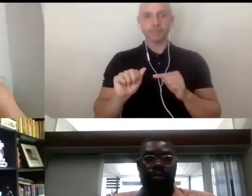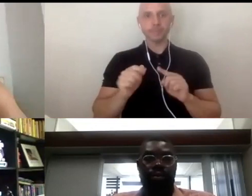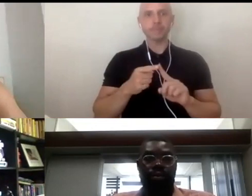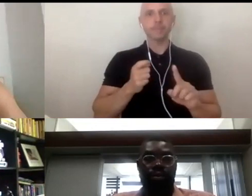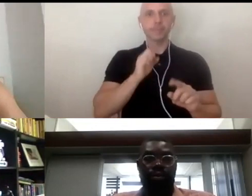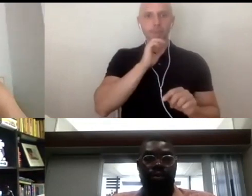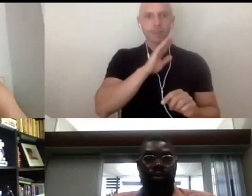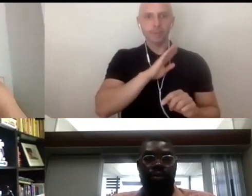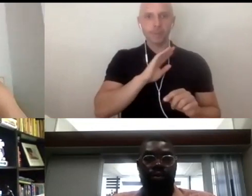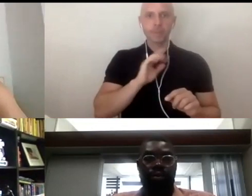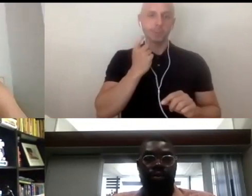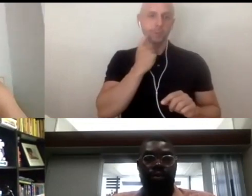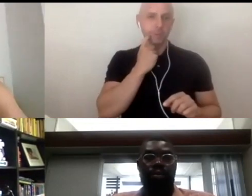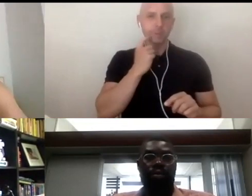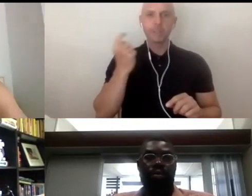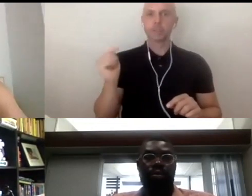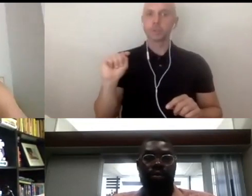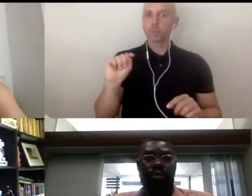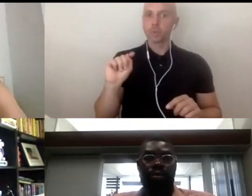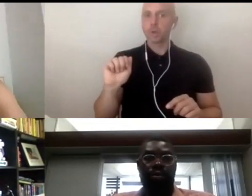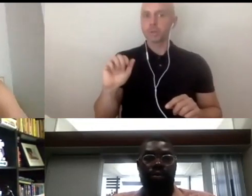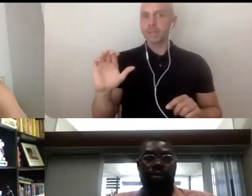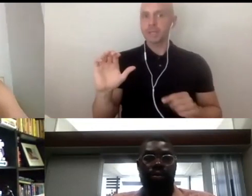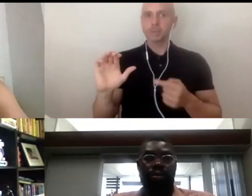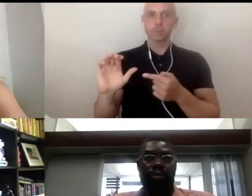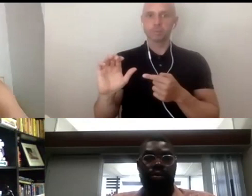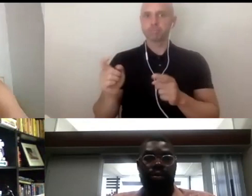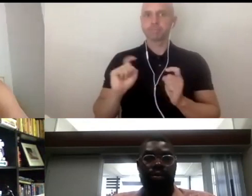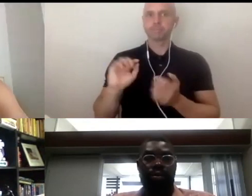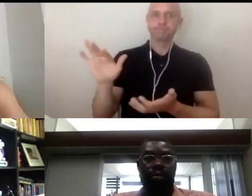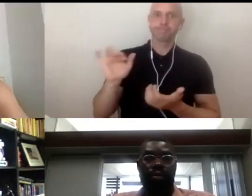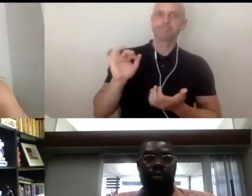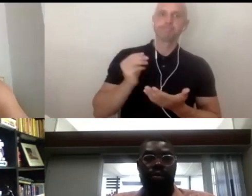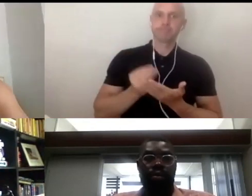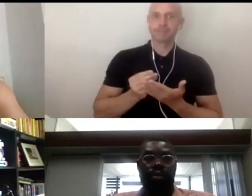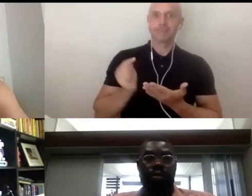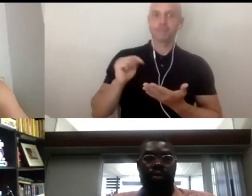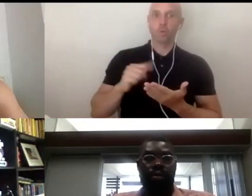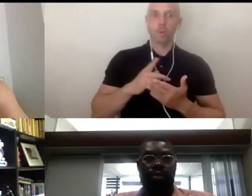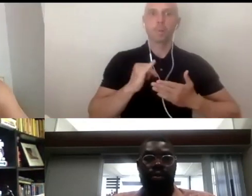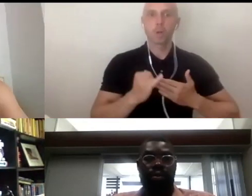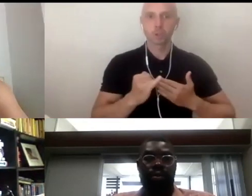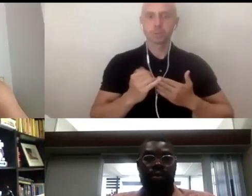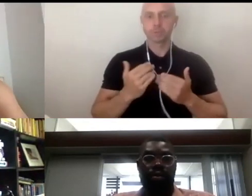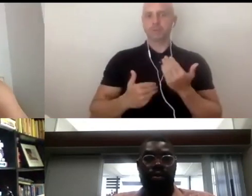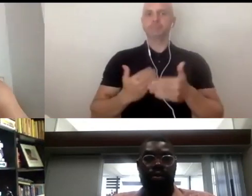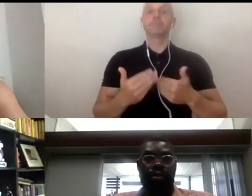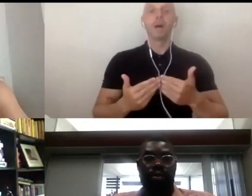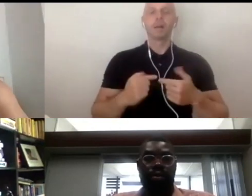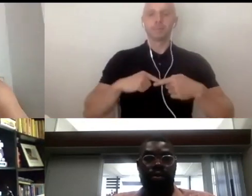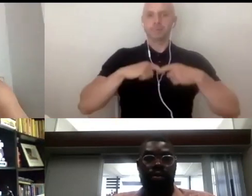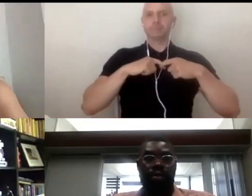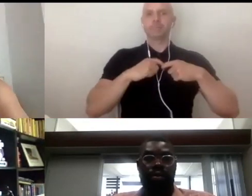Toronto Arts Council to make a community art project. And after I've been on hold with the project for several months and I consulted the